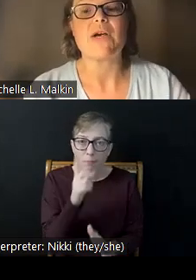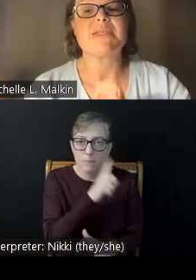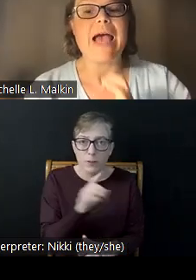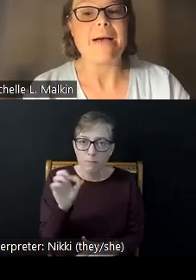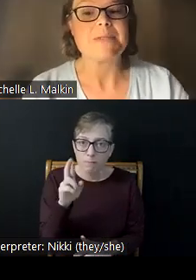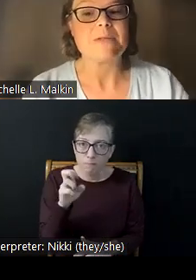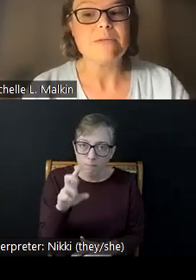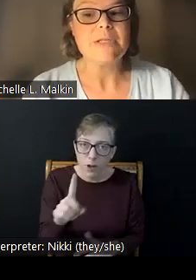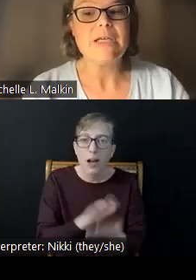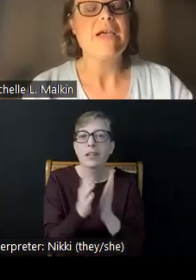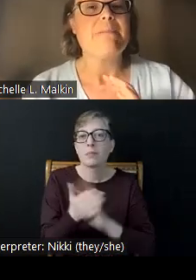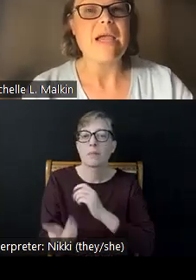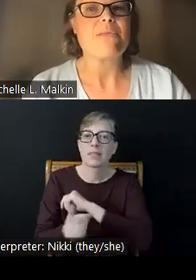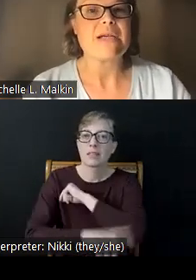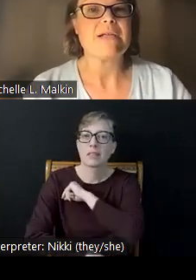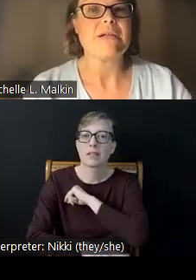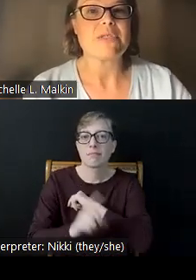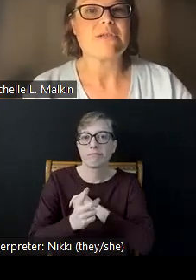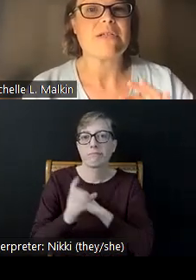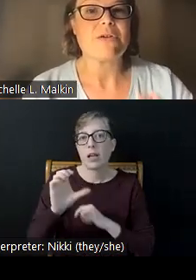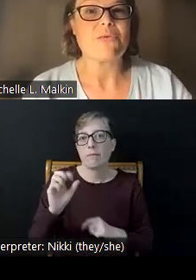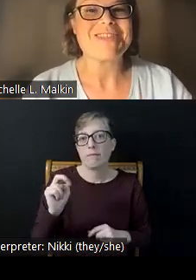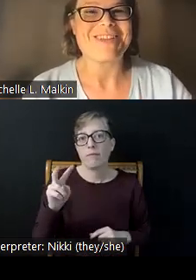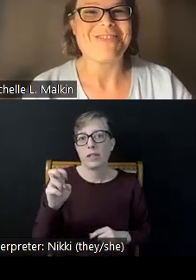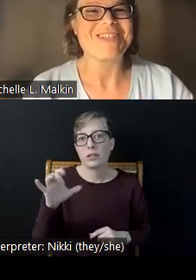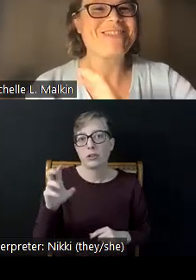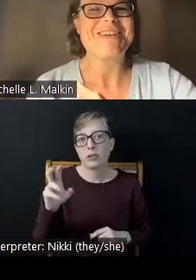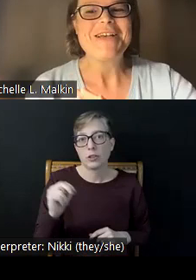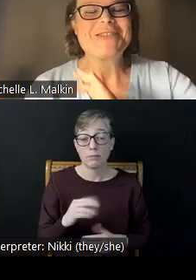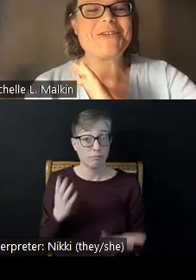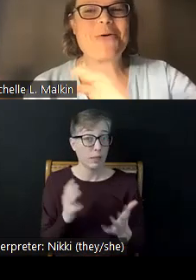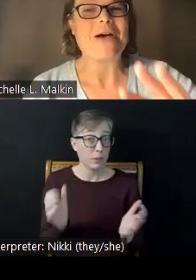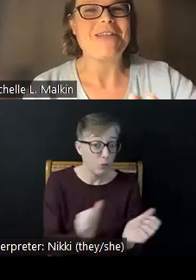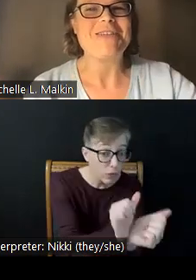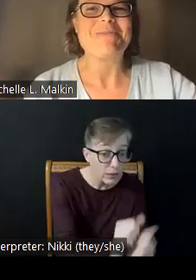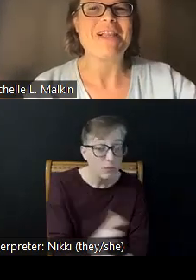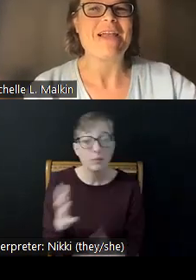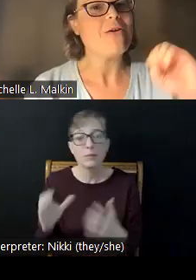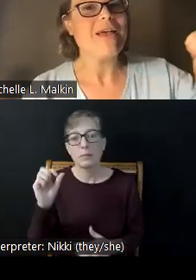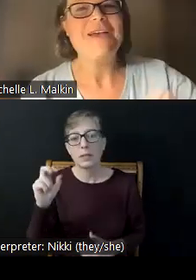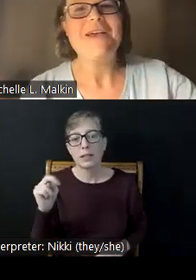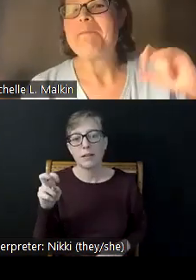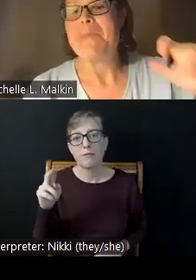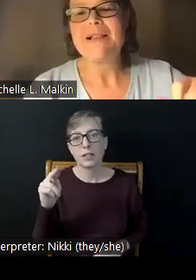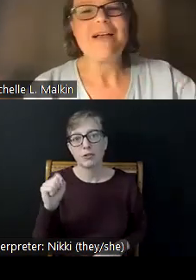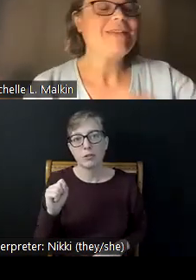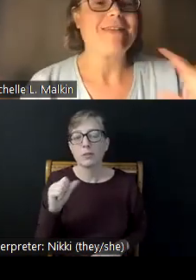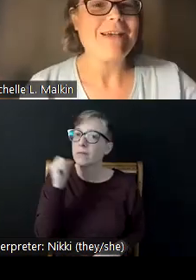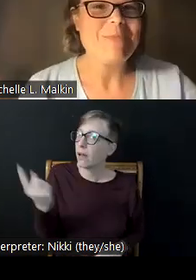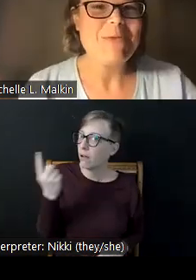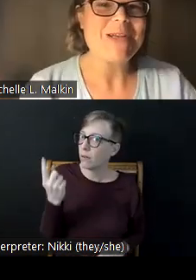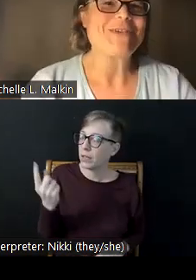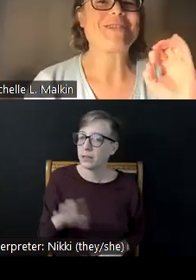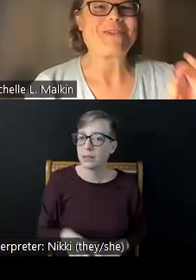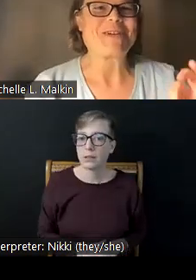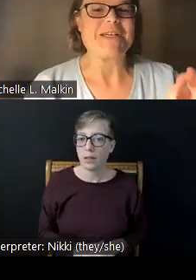motivated crimes absolutely may result in an arrest and convictions. So I don't want you to be like, okay, my client did not